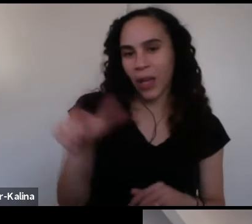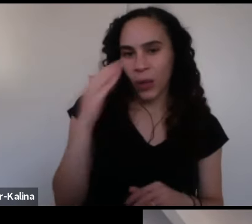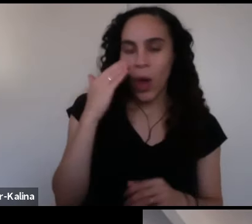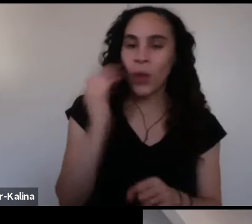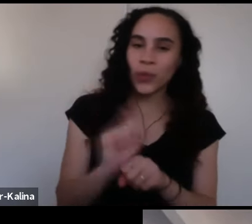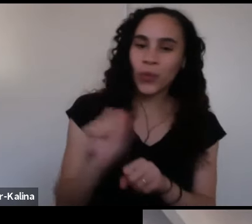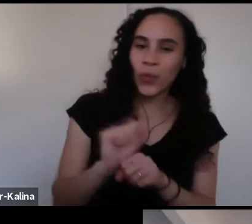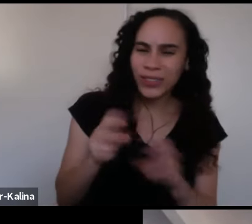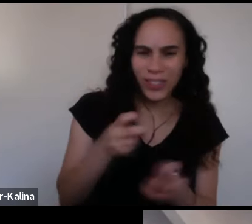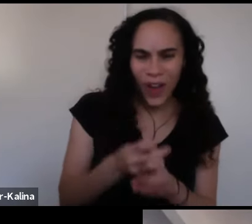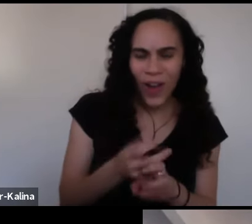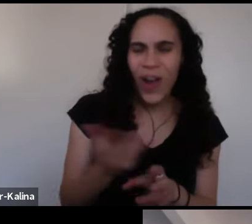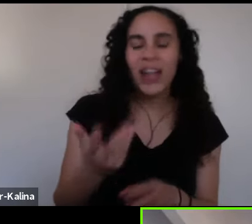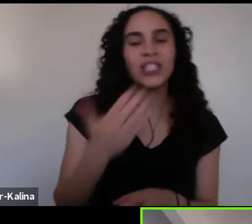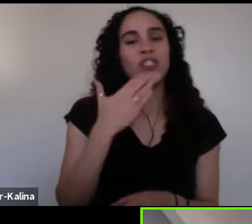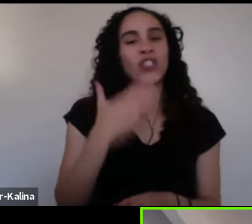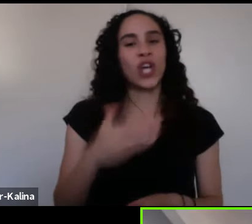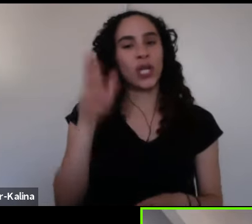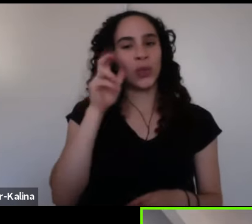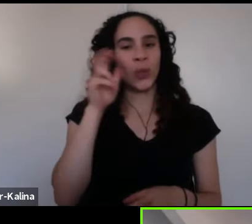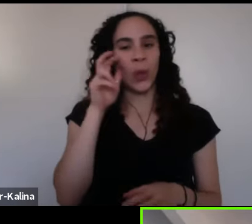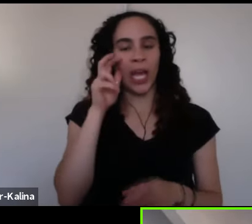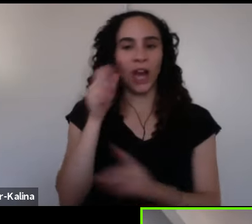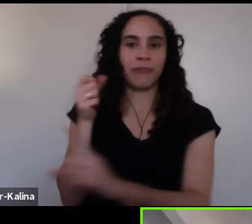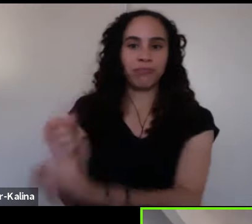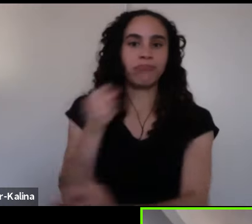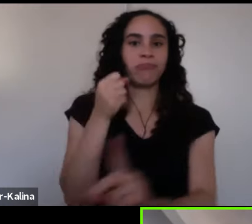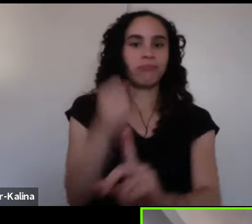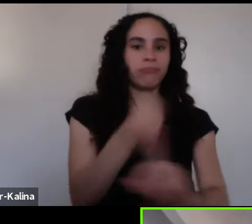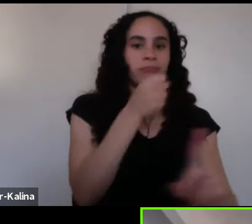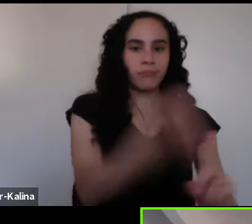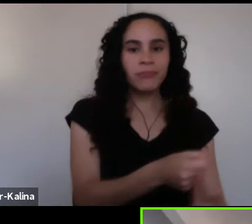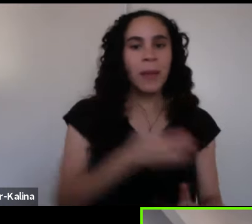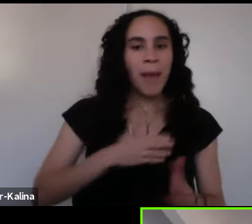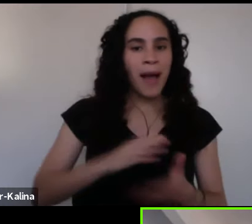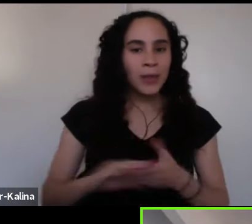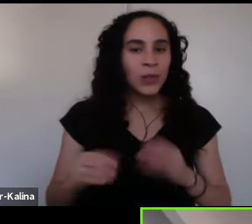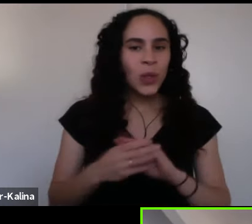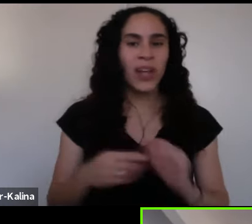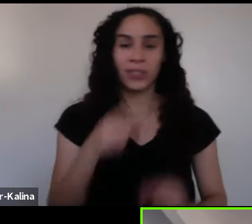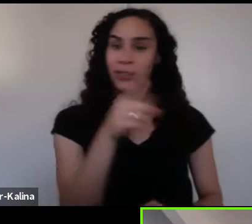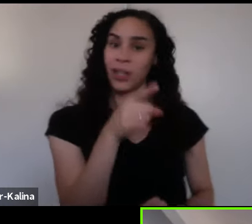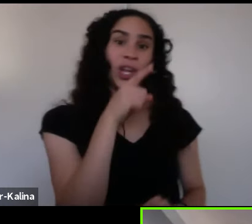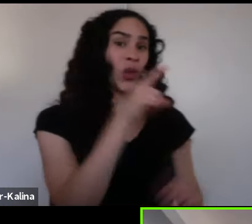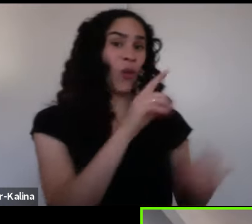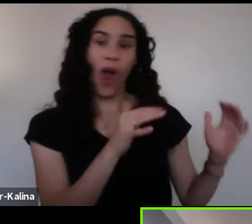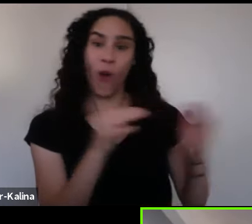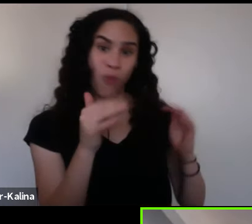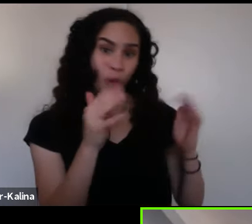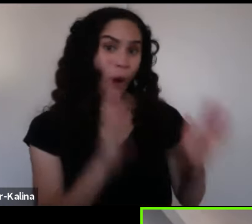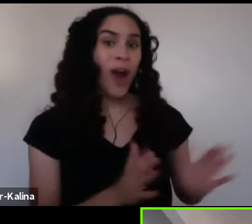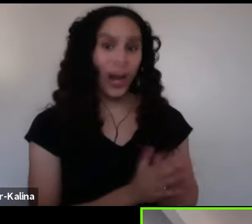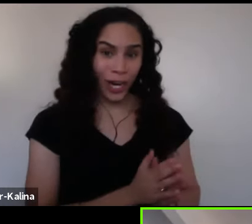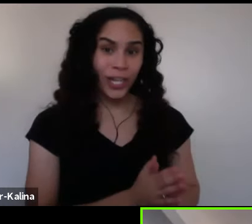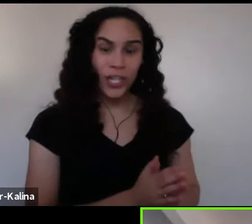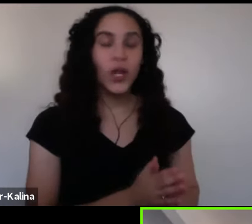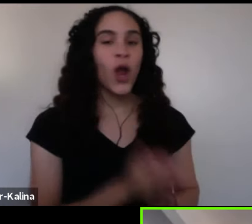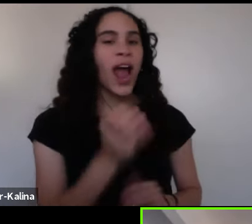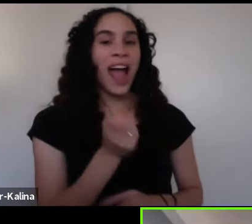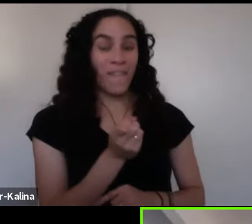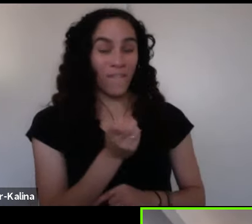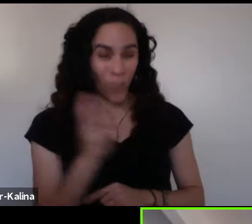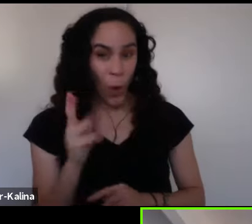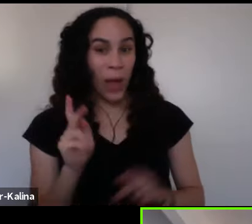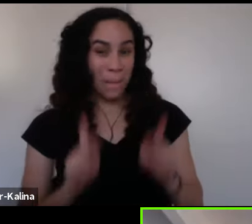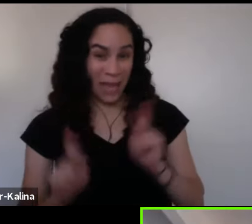stories of impact. So you're the warrior, man. You're the warrior. I have very few people that I appreciate in this space, and you're definitely one of them.